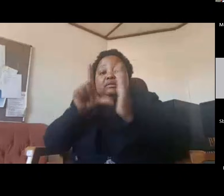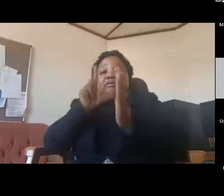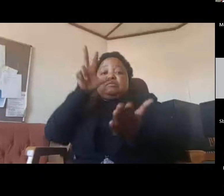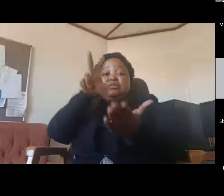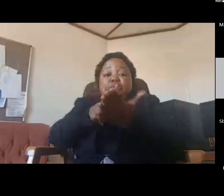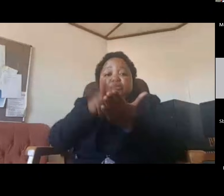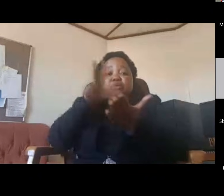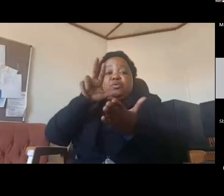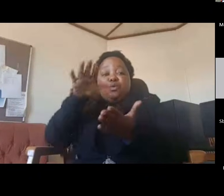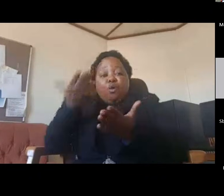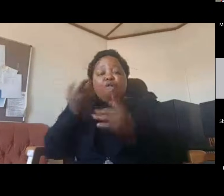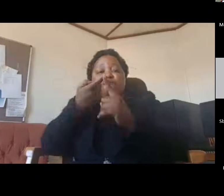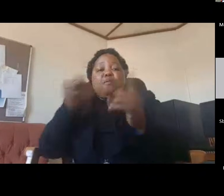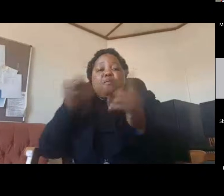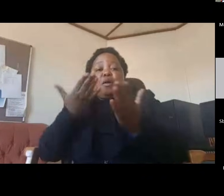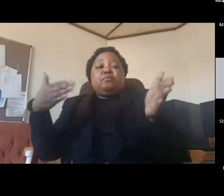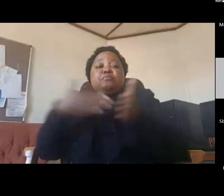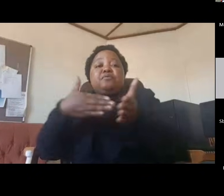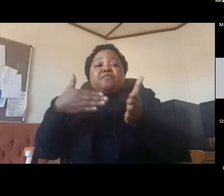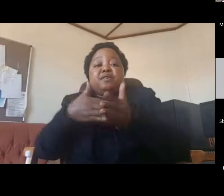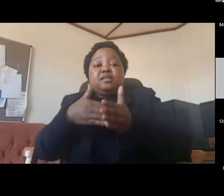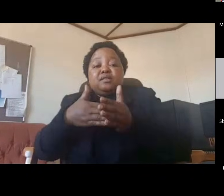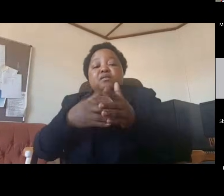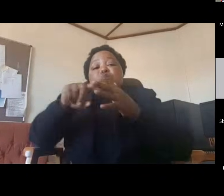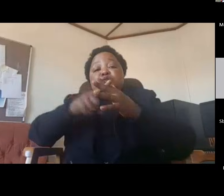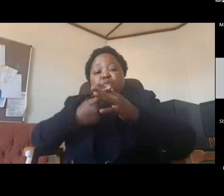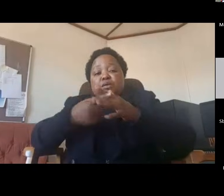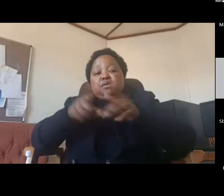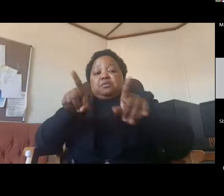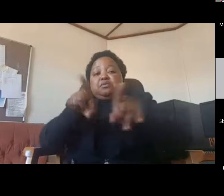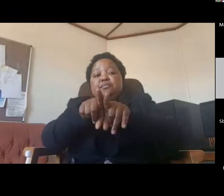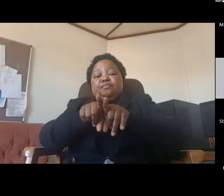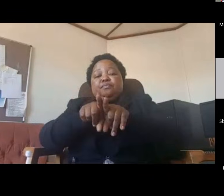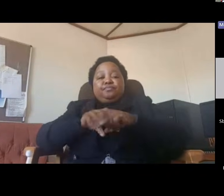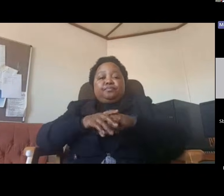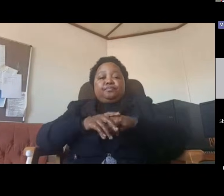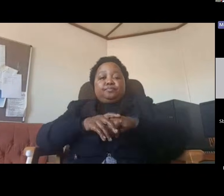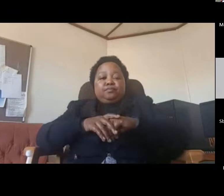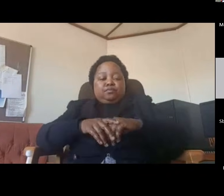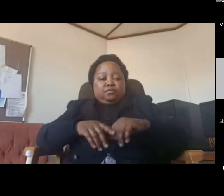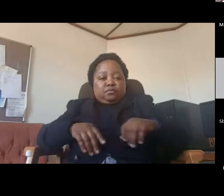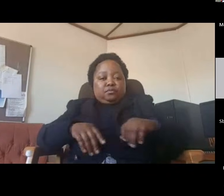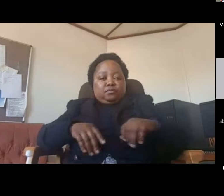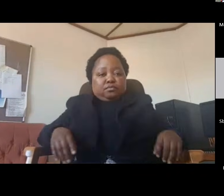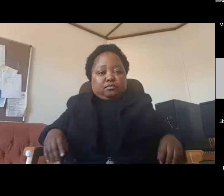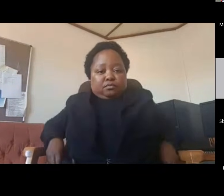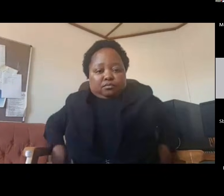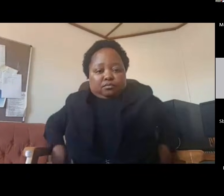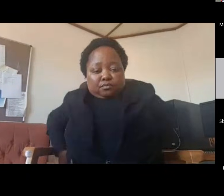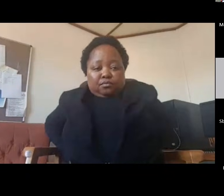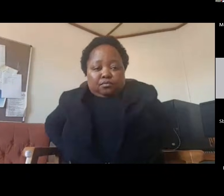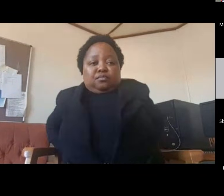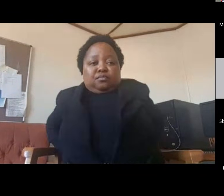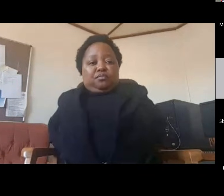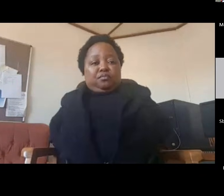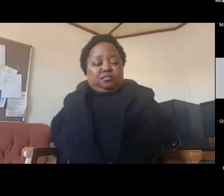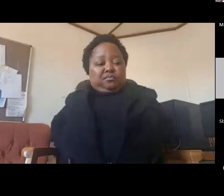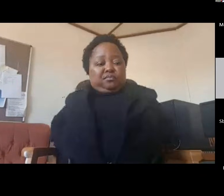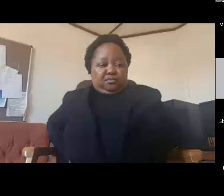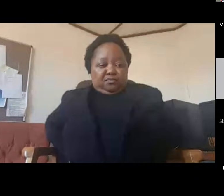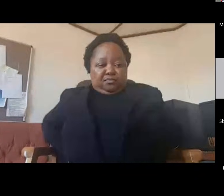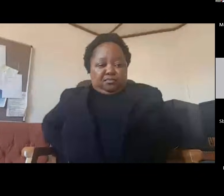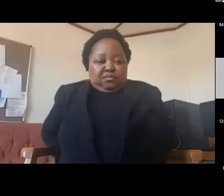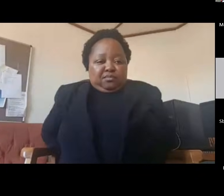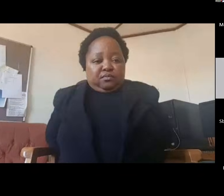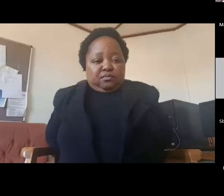a prevention responses as well. I see we've got a hand up from somebody on the